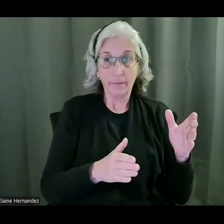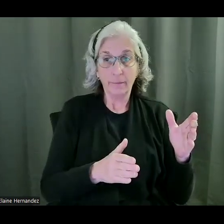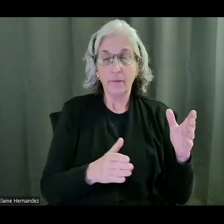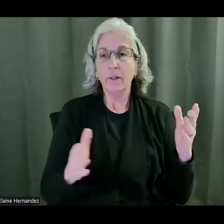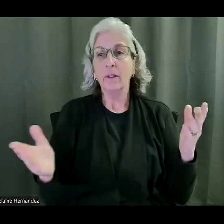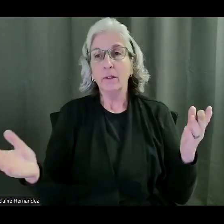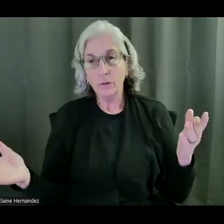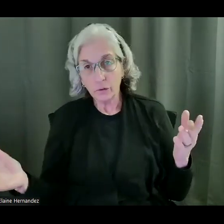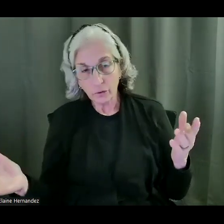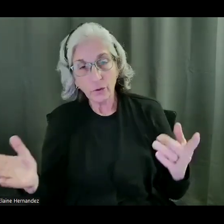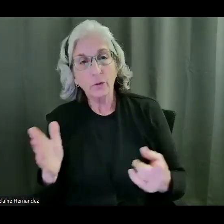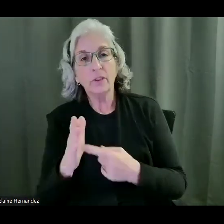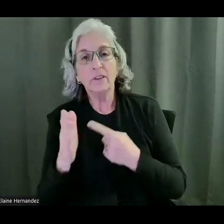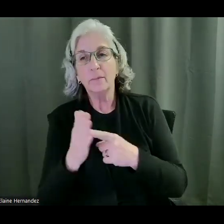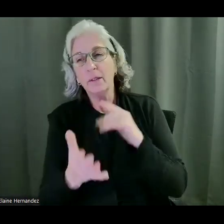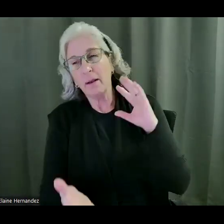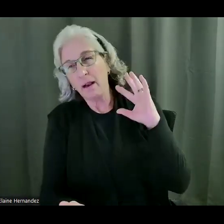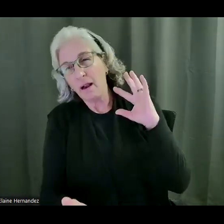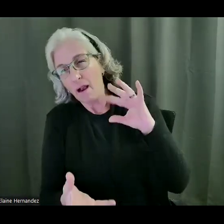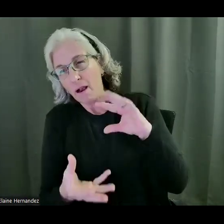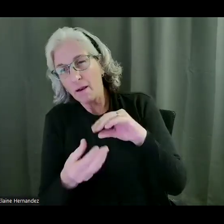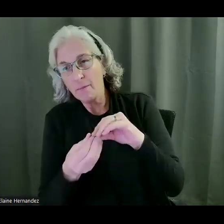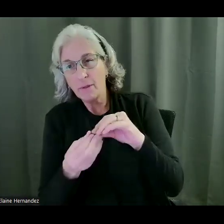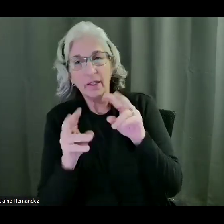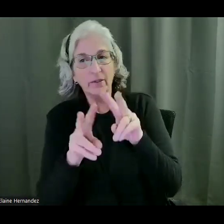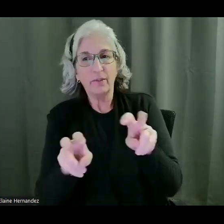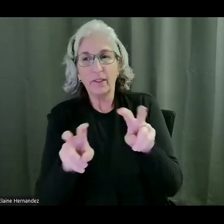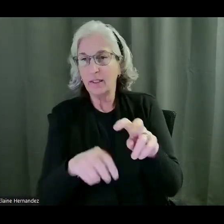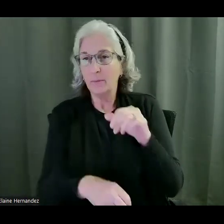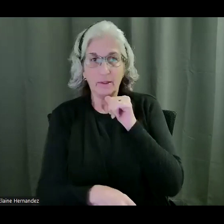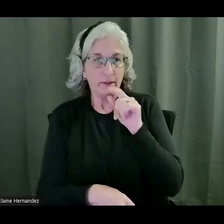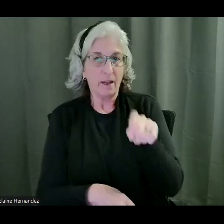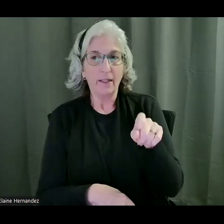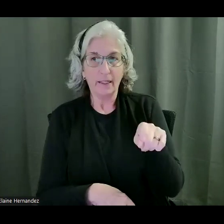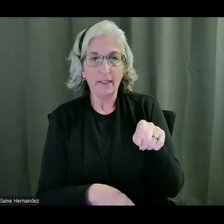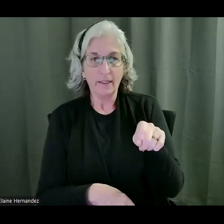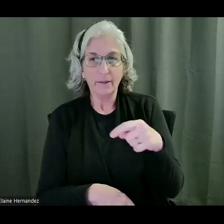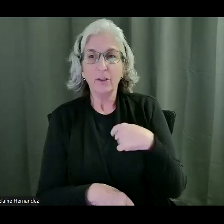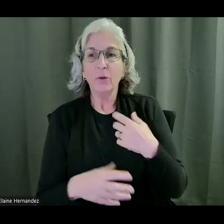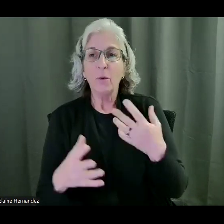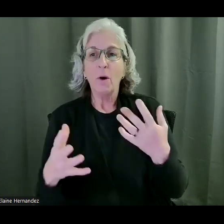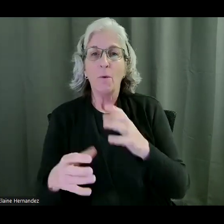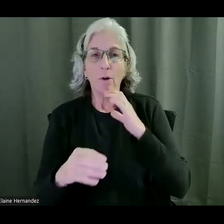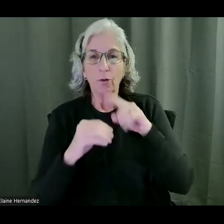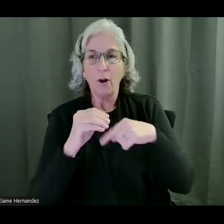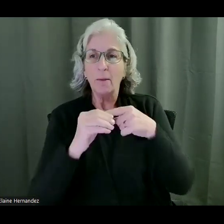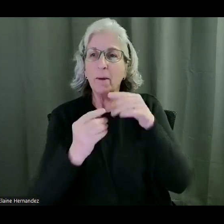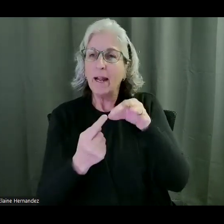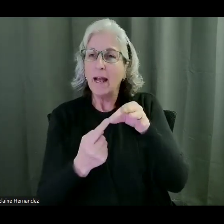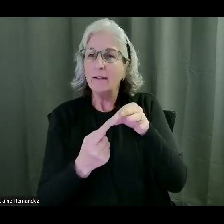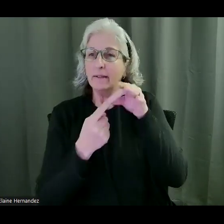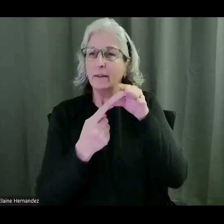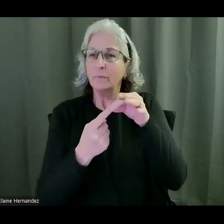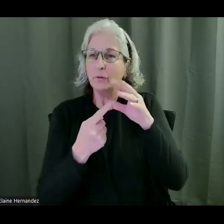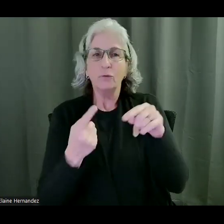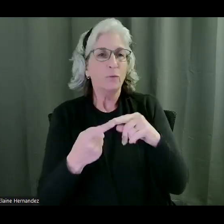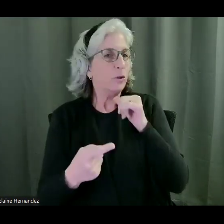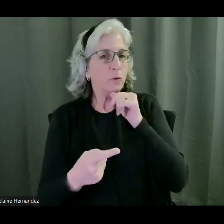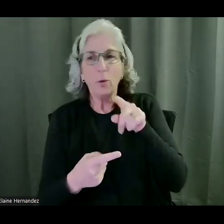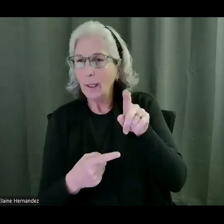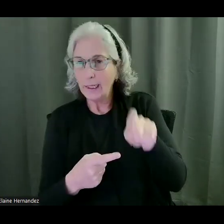a comprehensive assessment is not needed. And I just want to talk about some exceptions to doing the